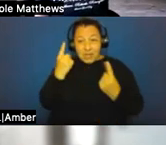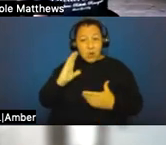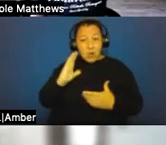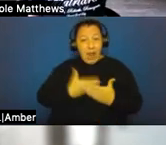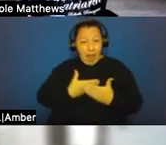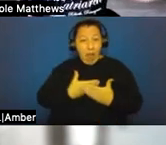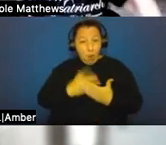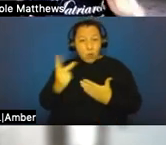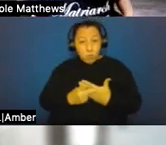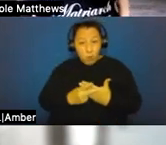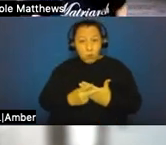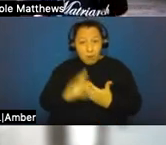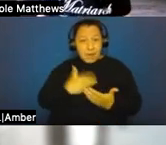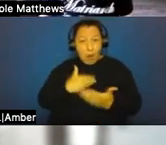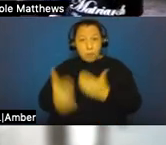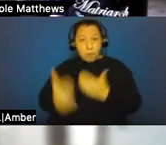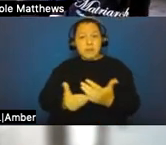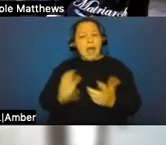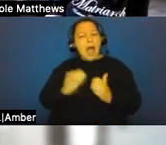that we also provide access?